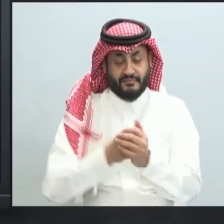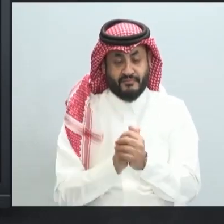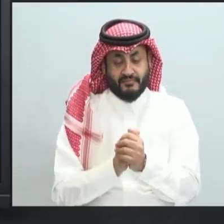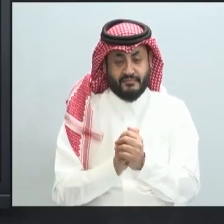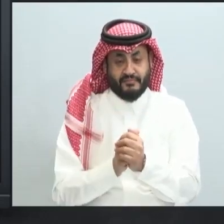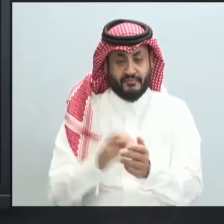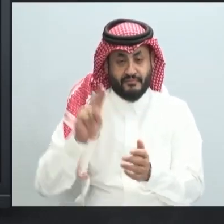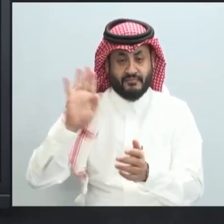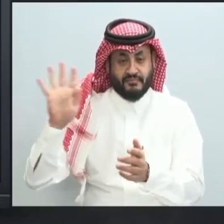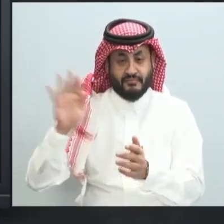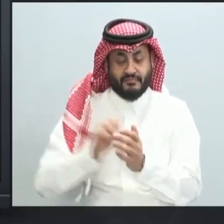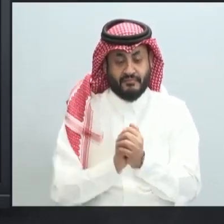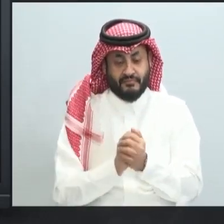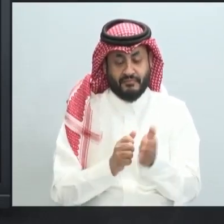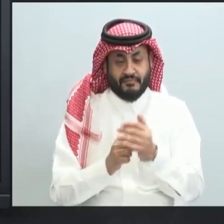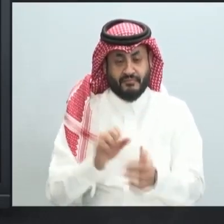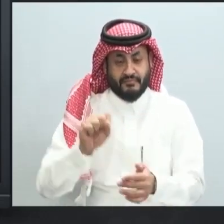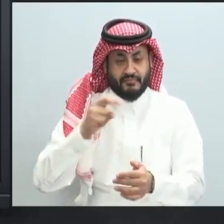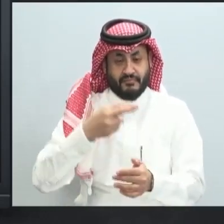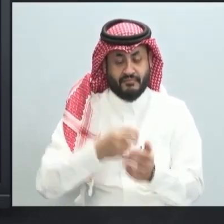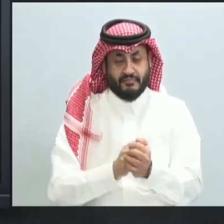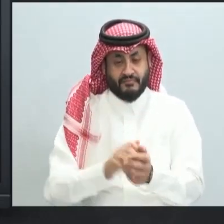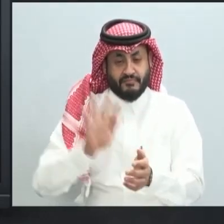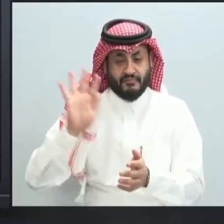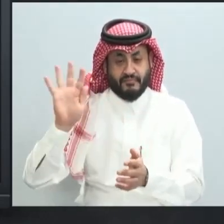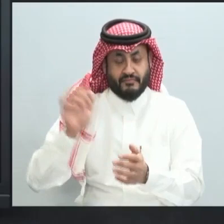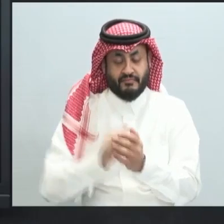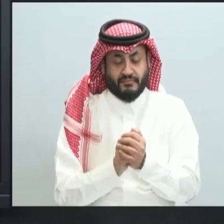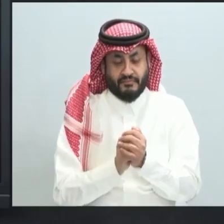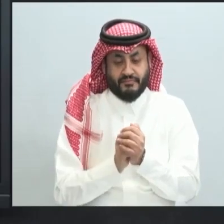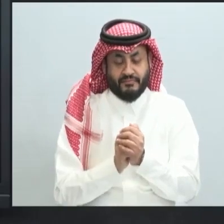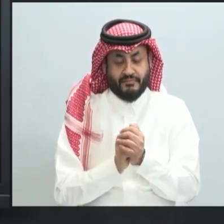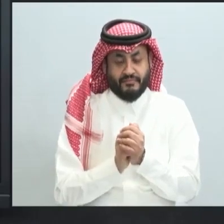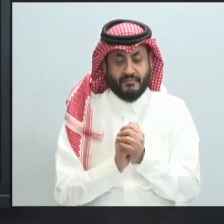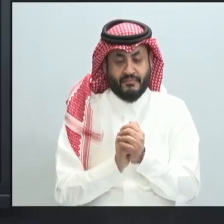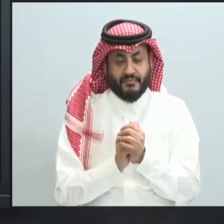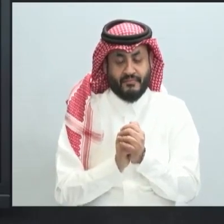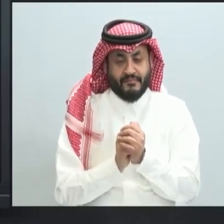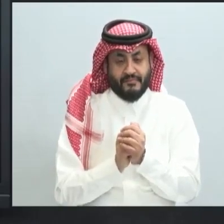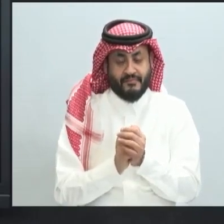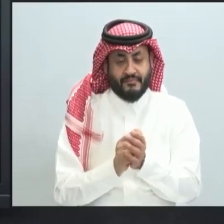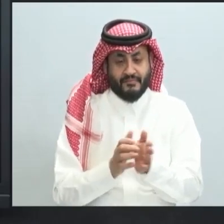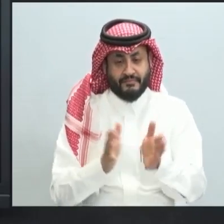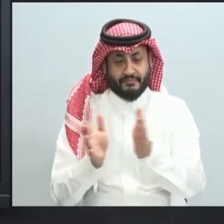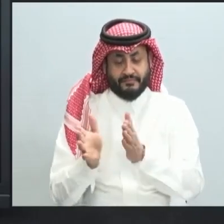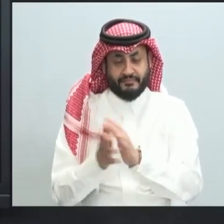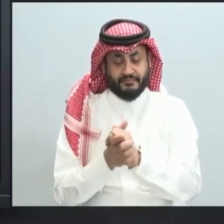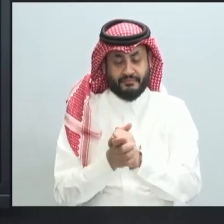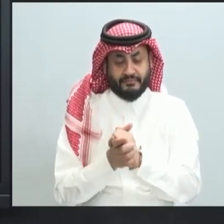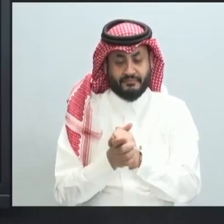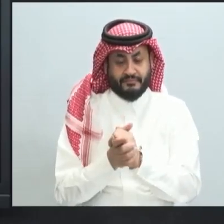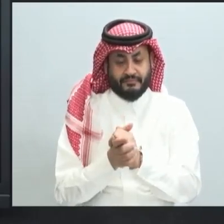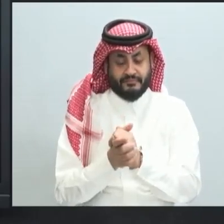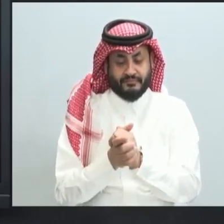sound of CH and S and H with the sound of SH. And also other words